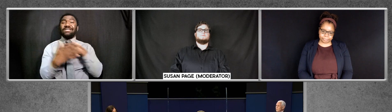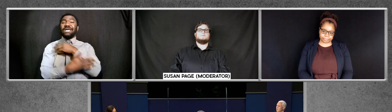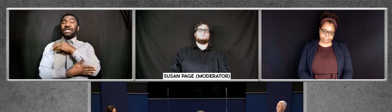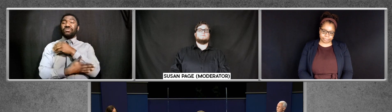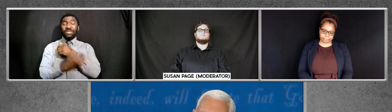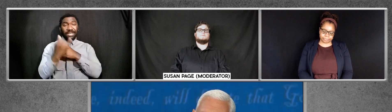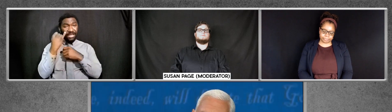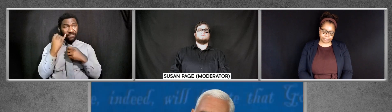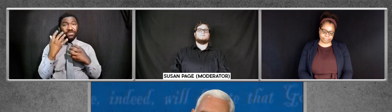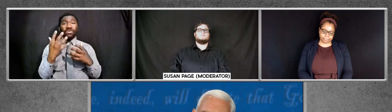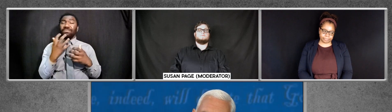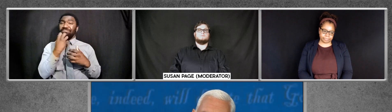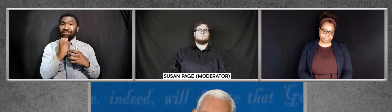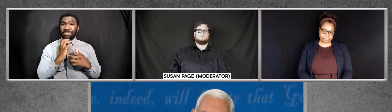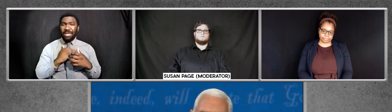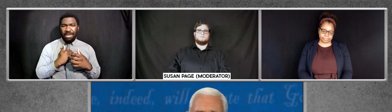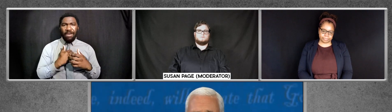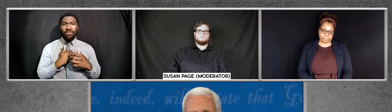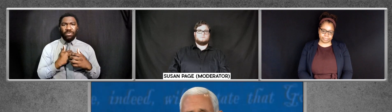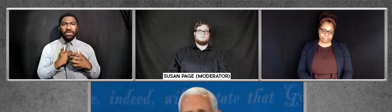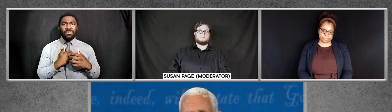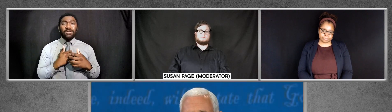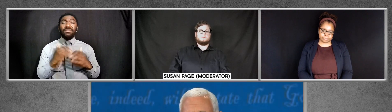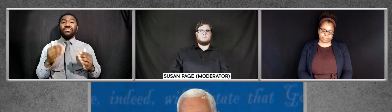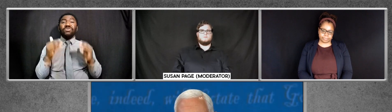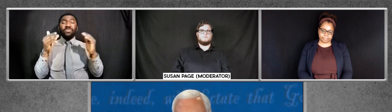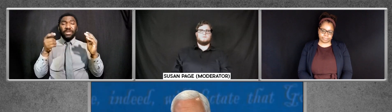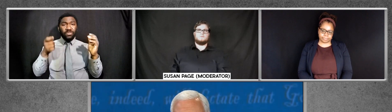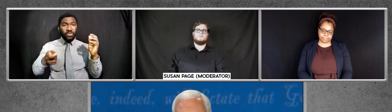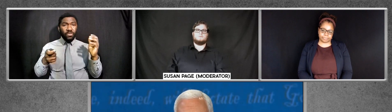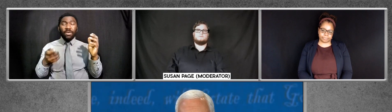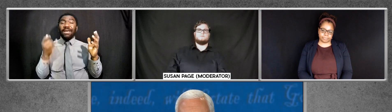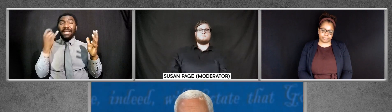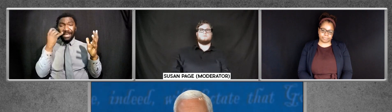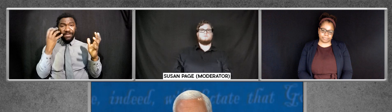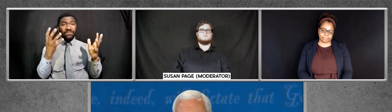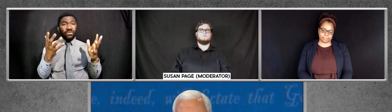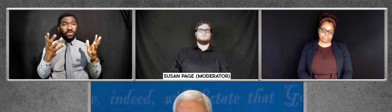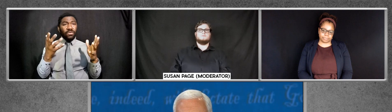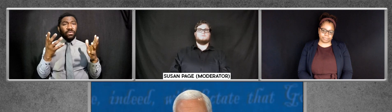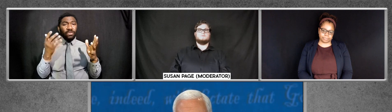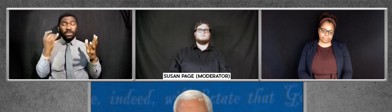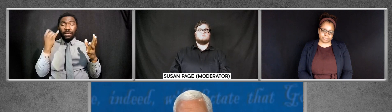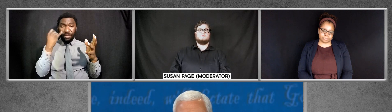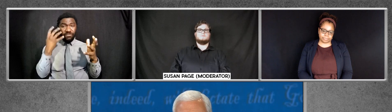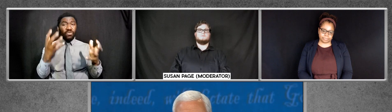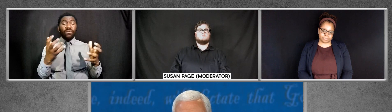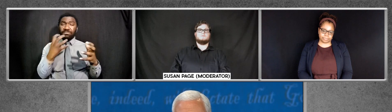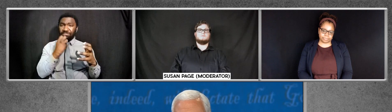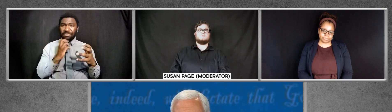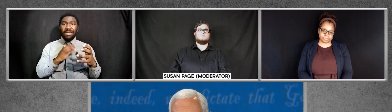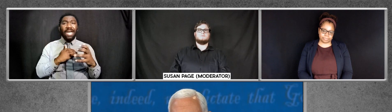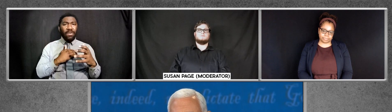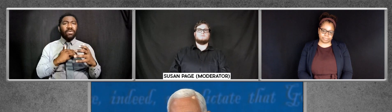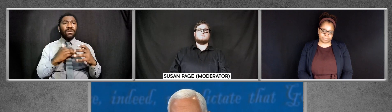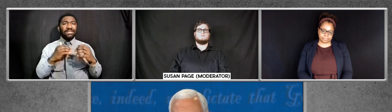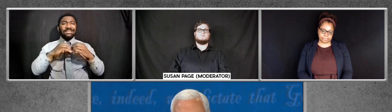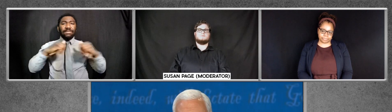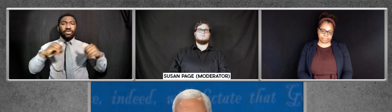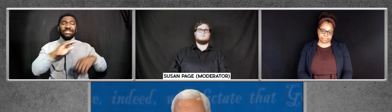of powers, you need to reject the Biden-Harris ticket. Come November the 3rd, re-elect President Donald Trump, and we'll stand by that